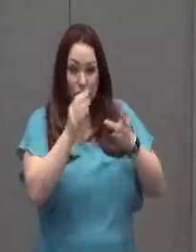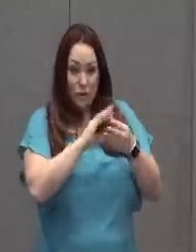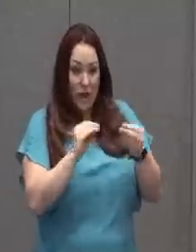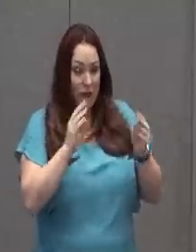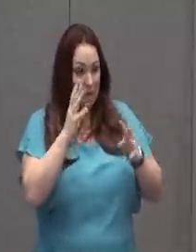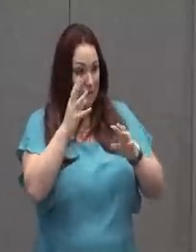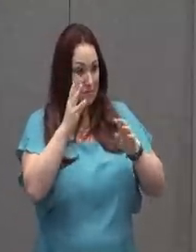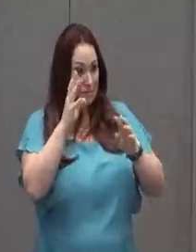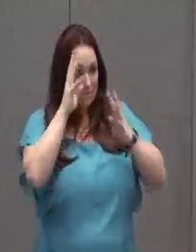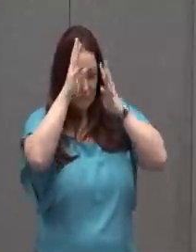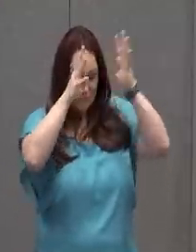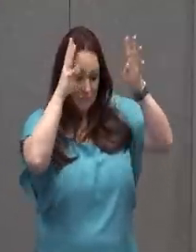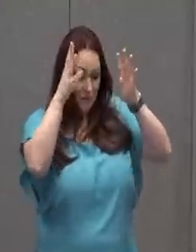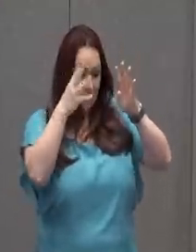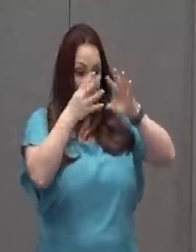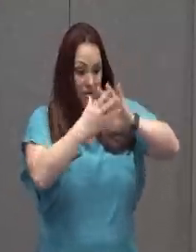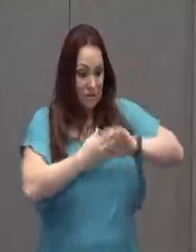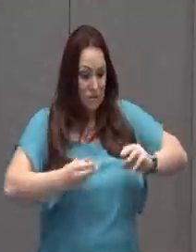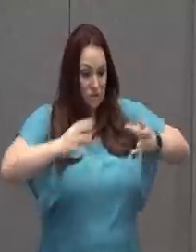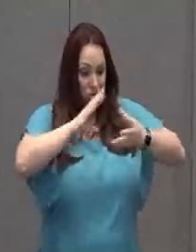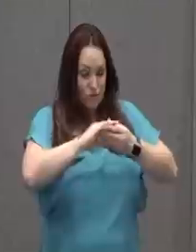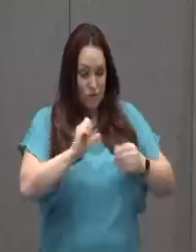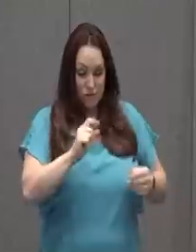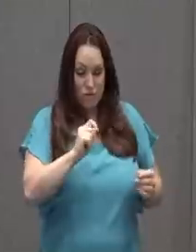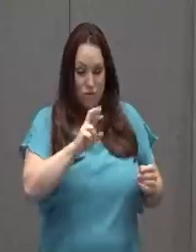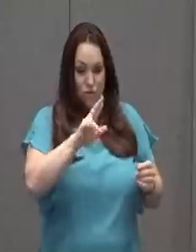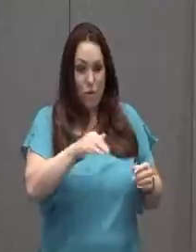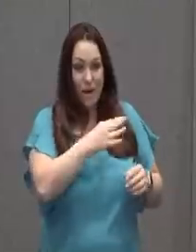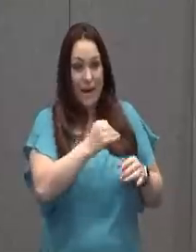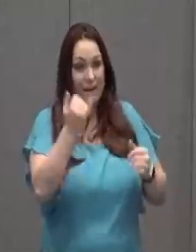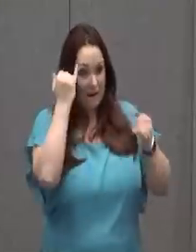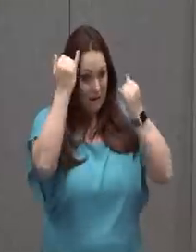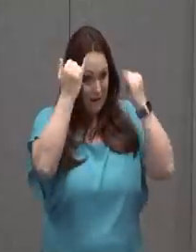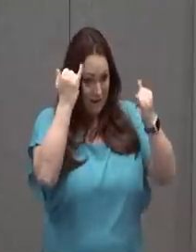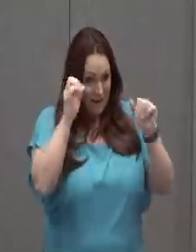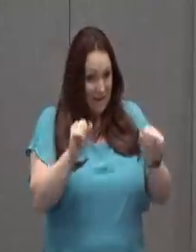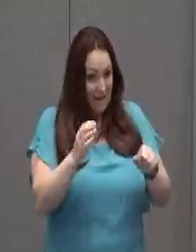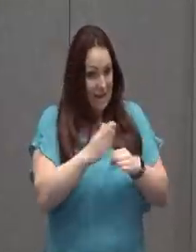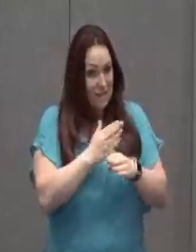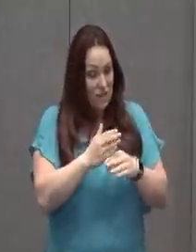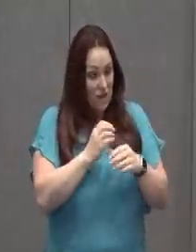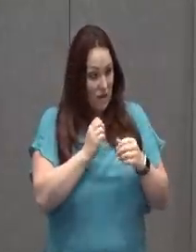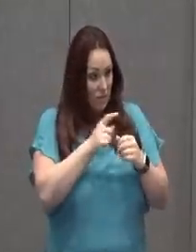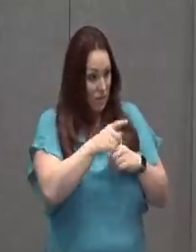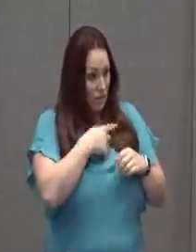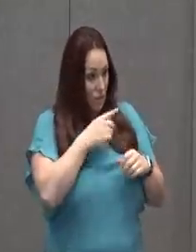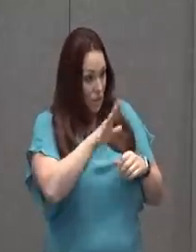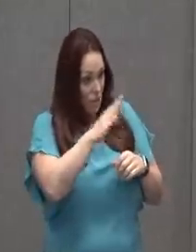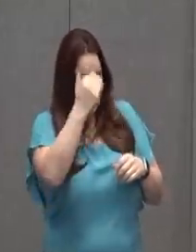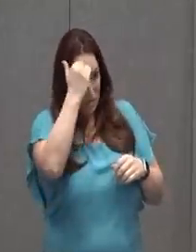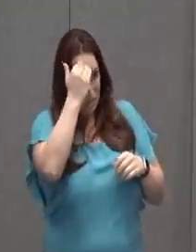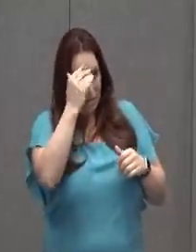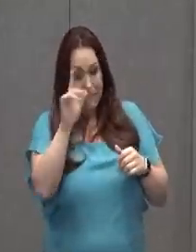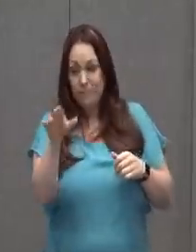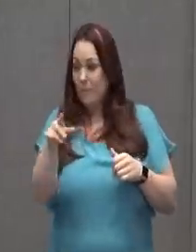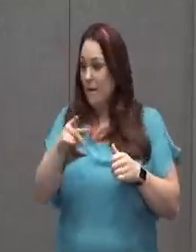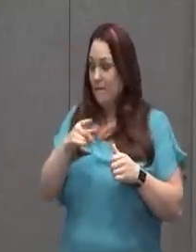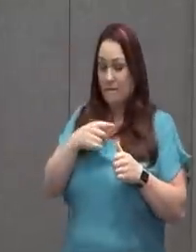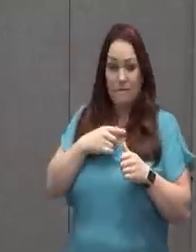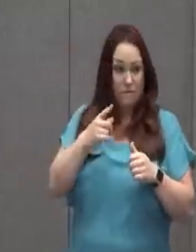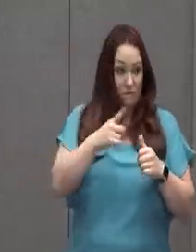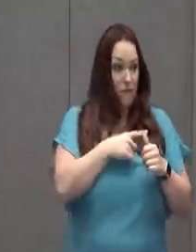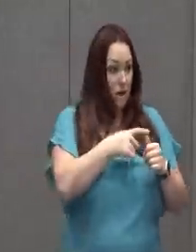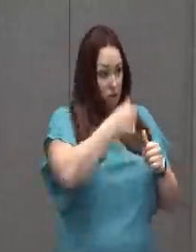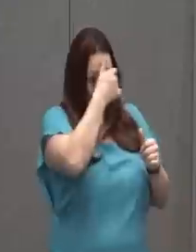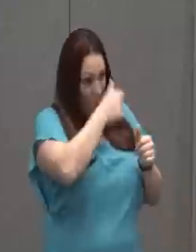an idea. Right. Wow. Can I share with me your knowledge? Okay. Yes. First, remember Ms. Martindale said we're going to